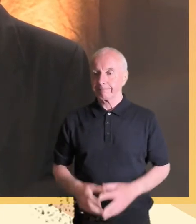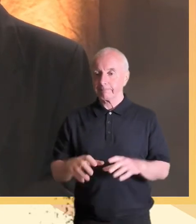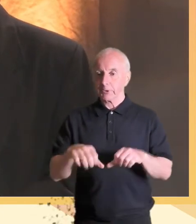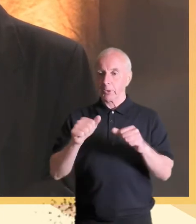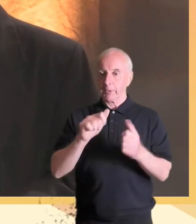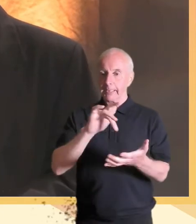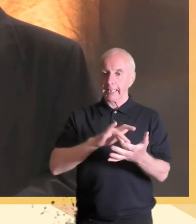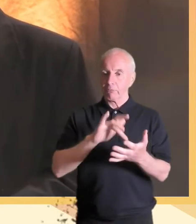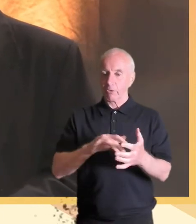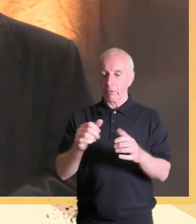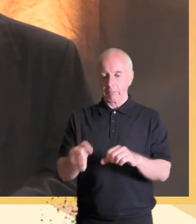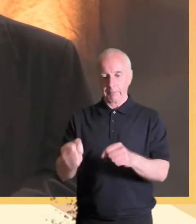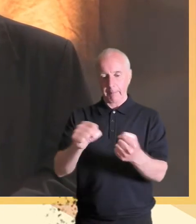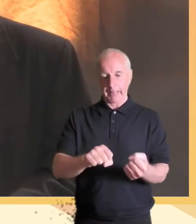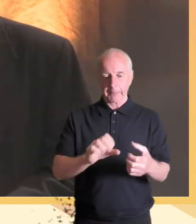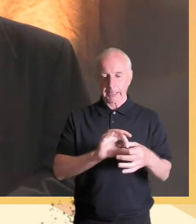Baptist Association.